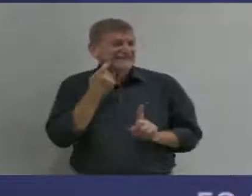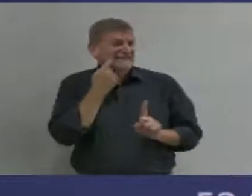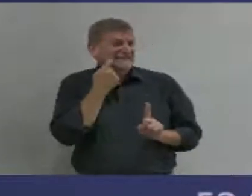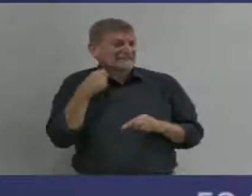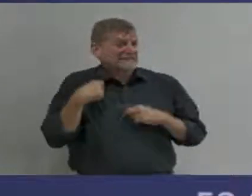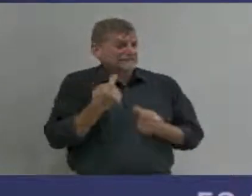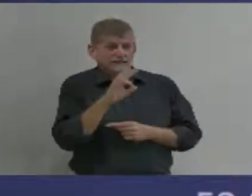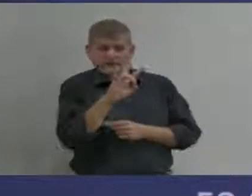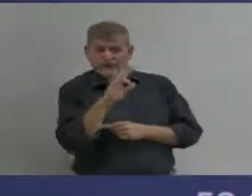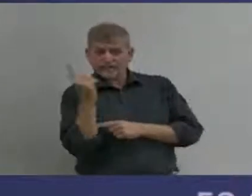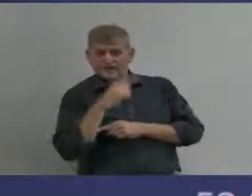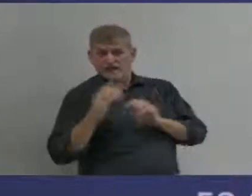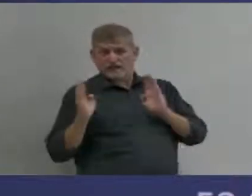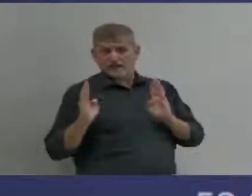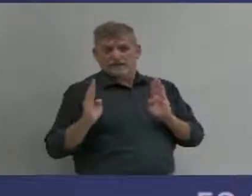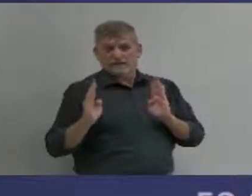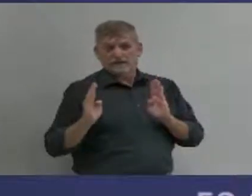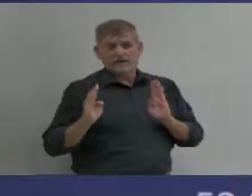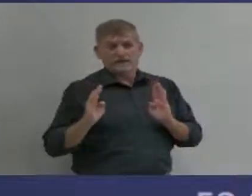3,565